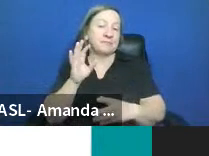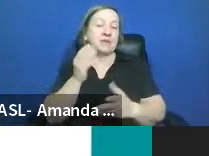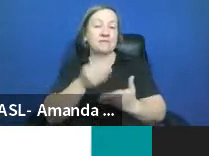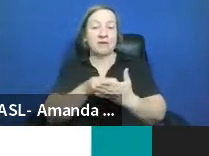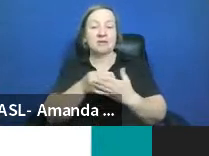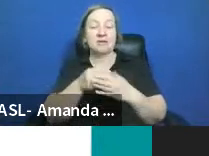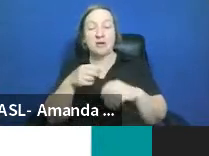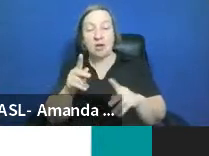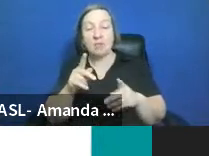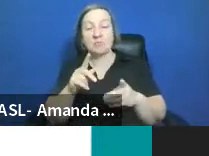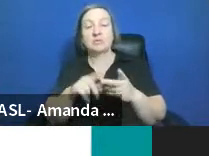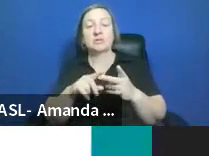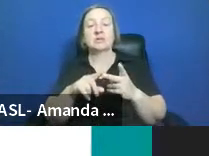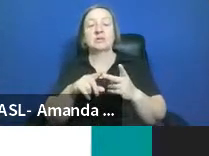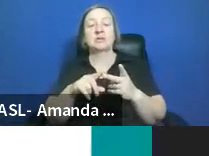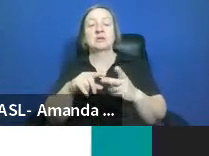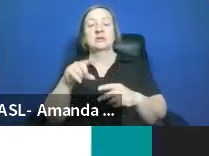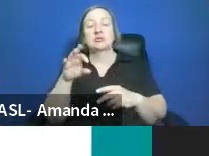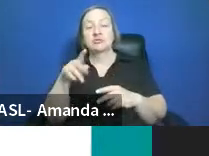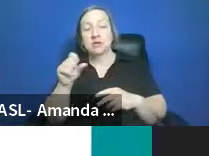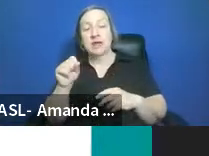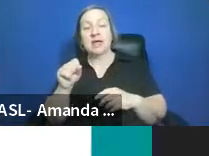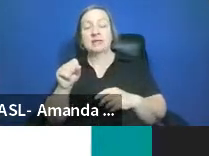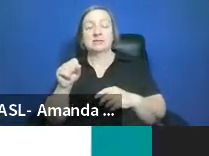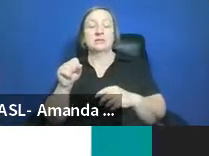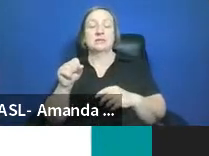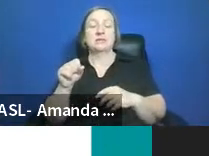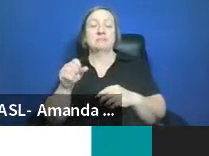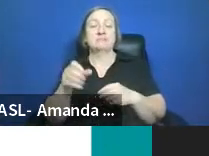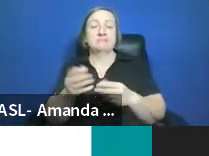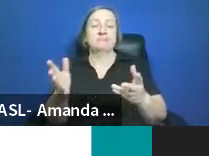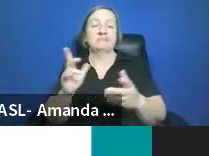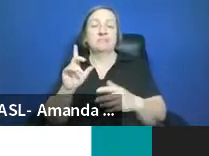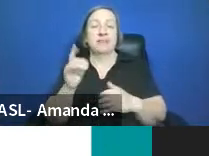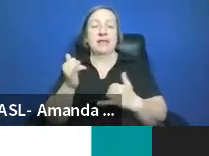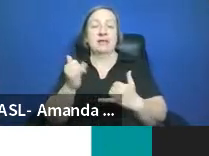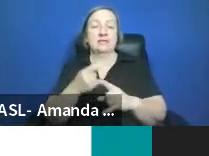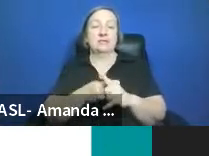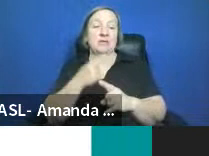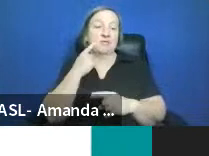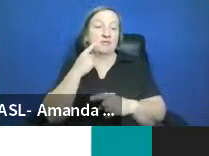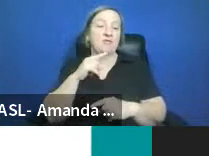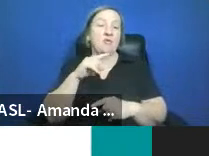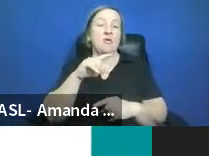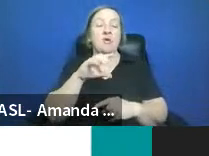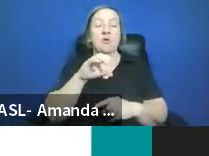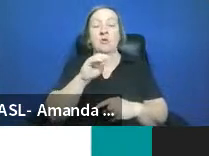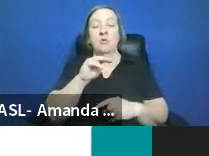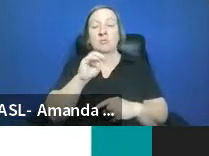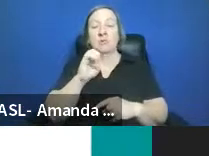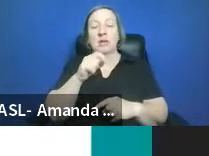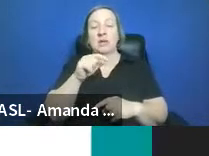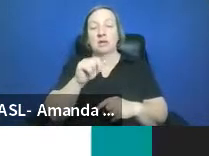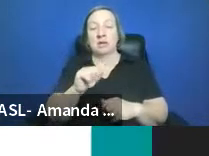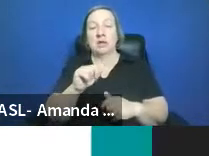of grant coming out later this month for the mega, and then I think in